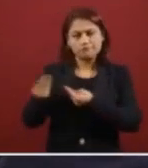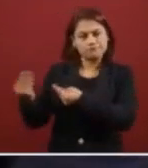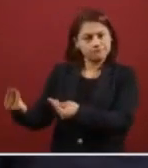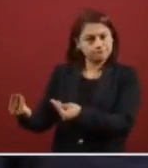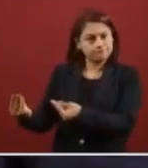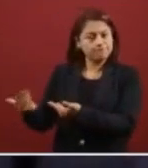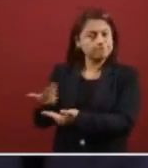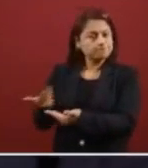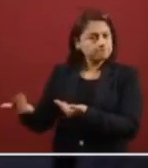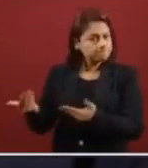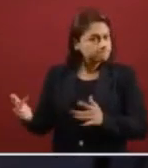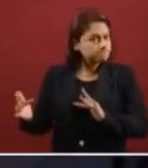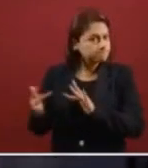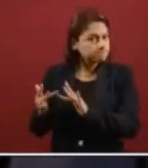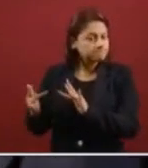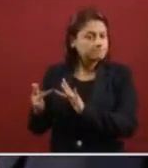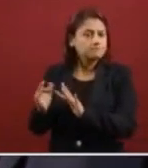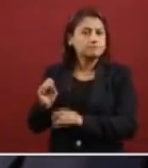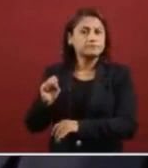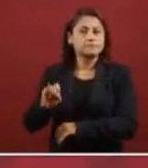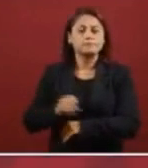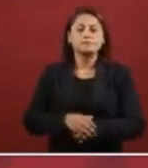information. That is